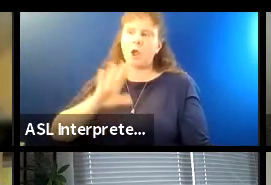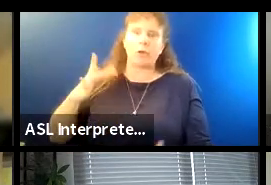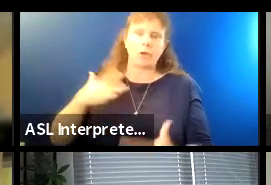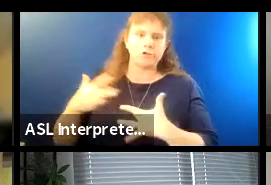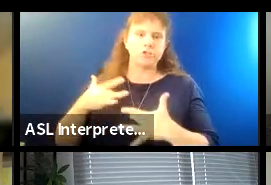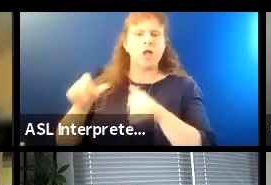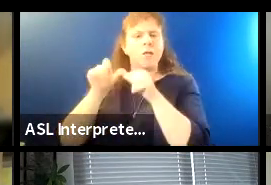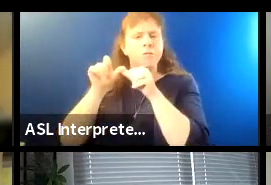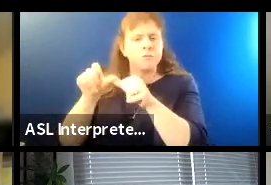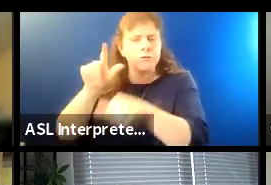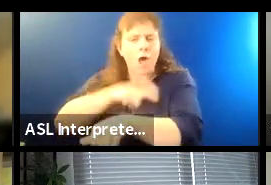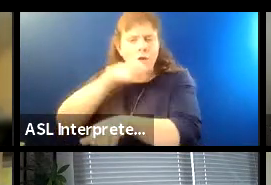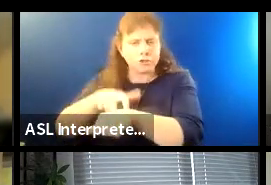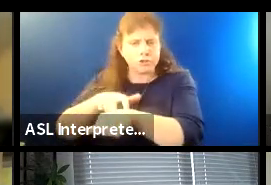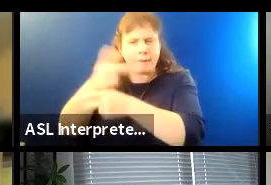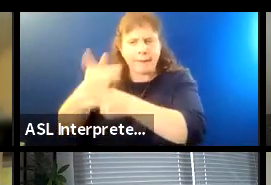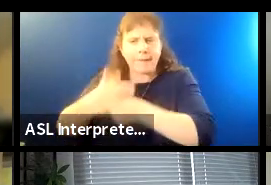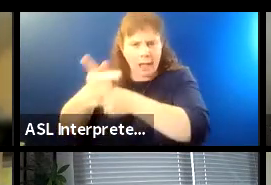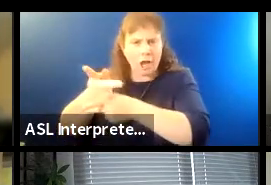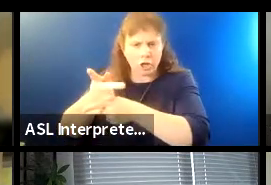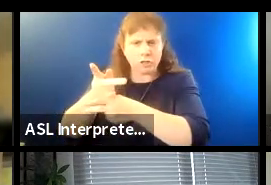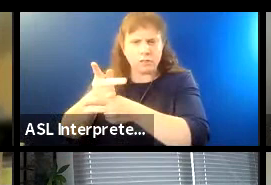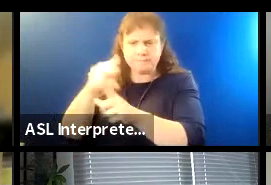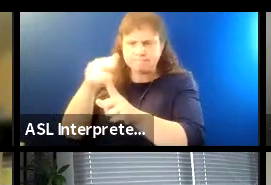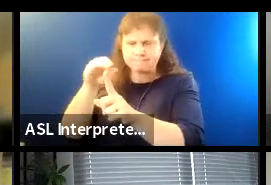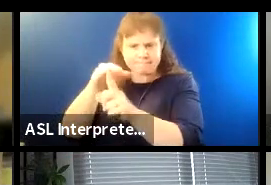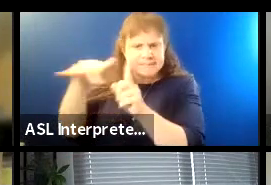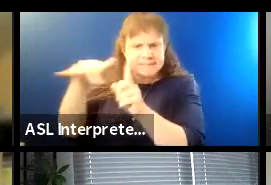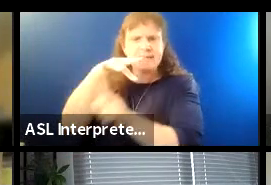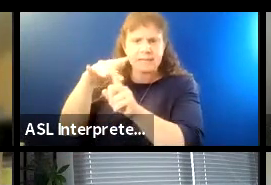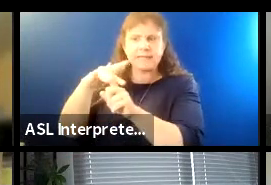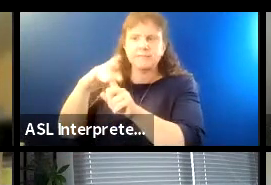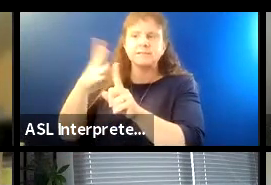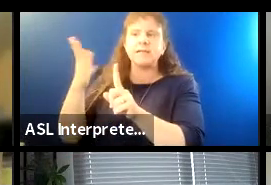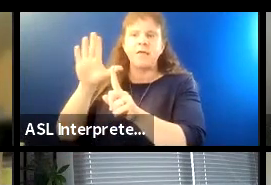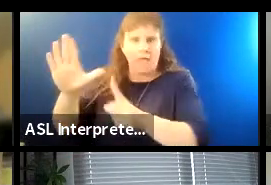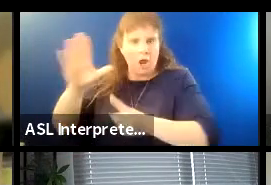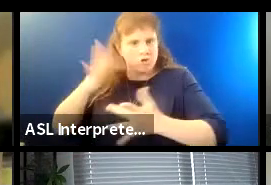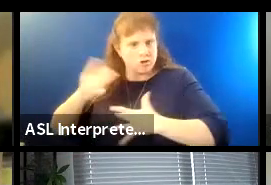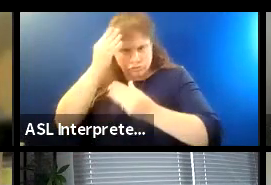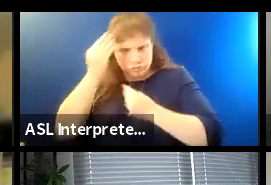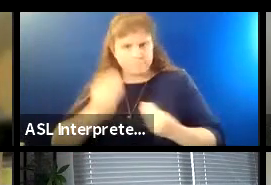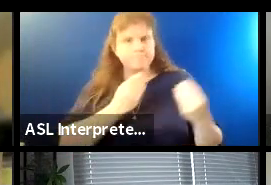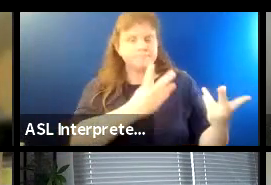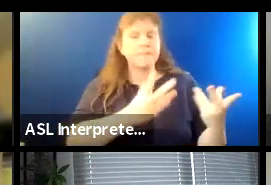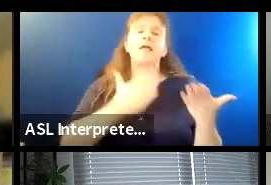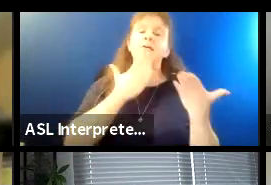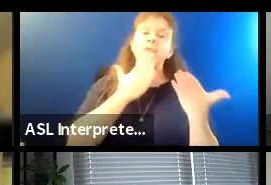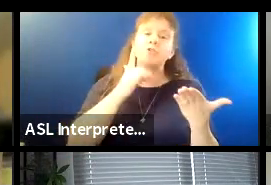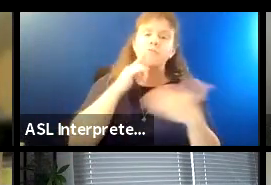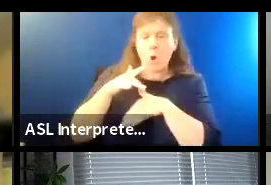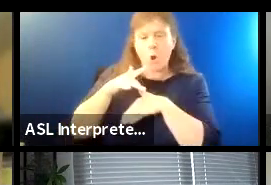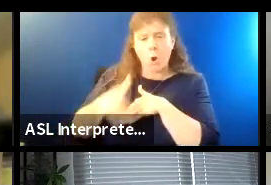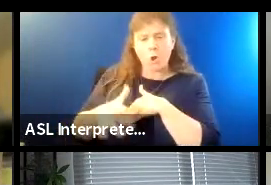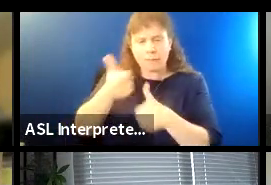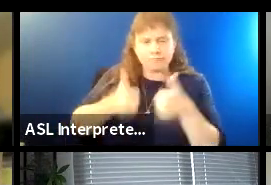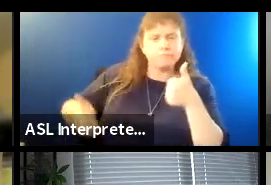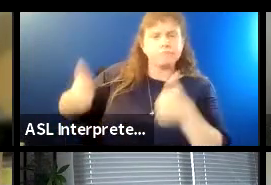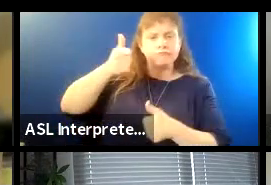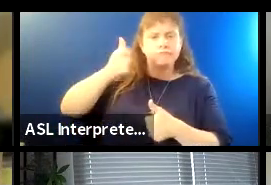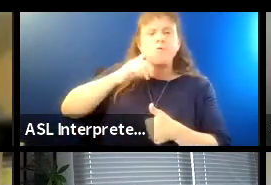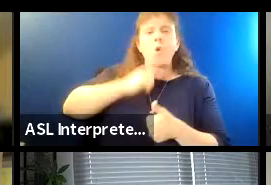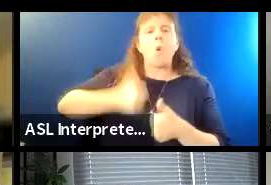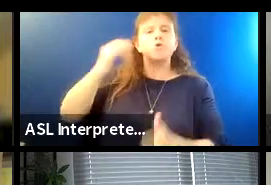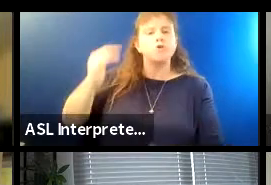settings. My colleagues and I particularly appreciate the early prioritization of older adults in the eligibility